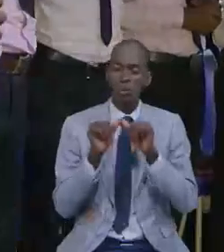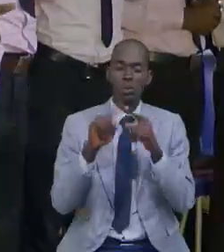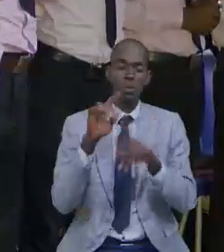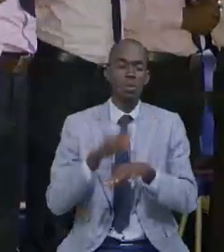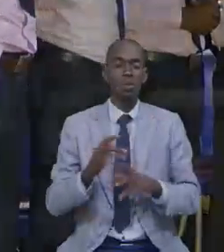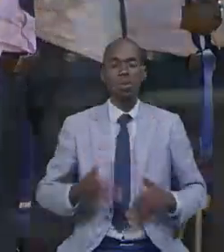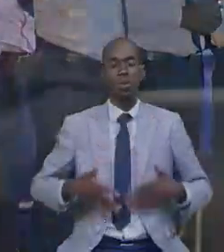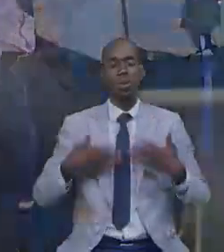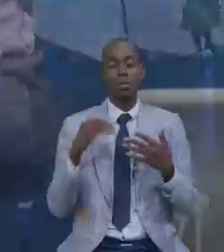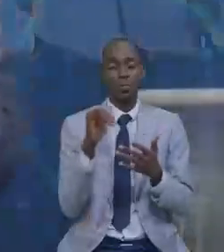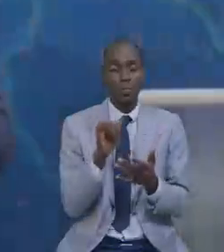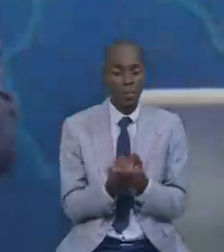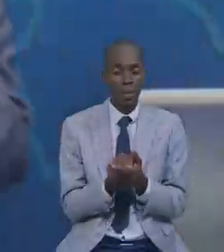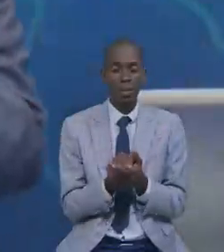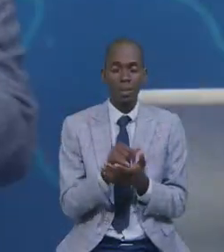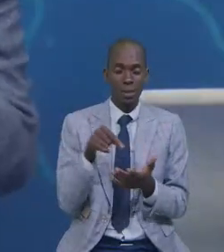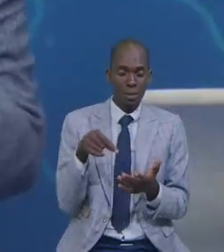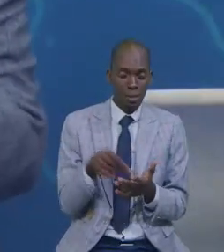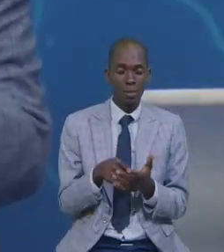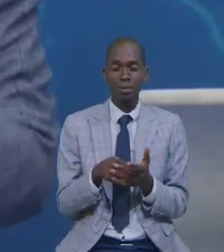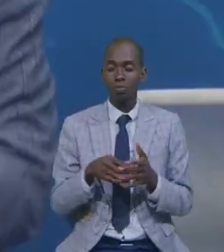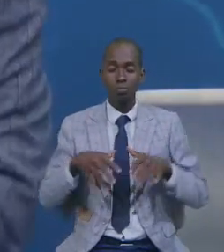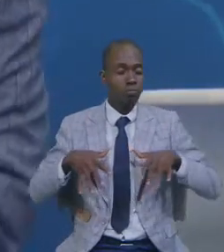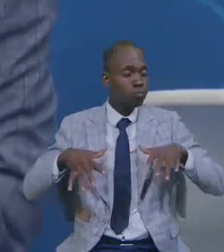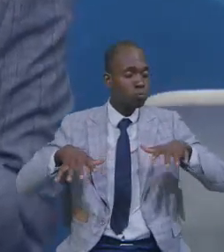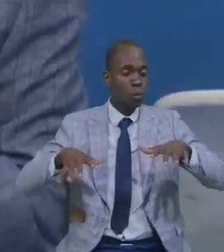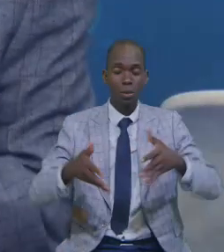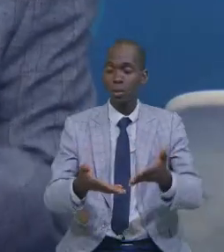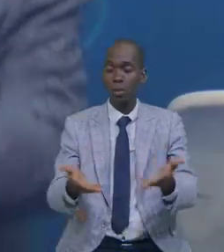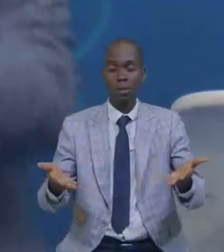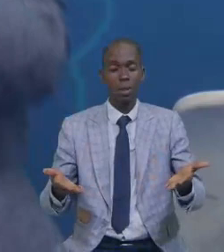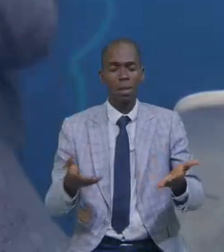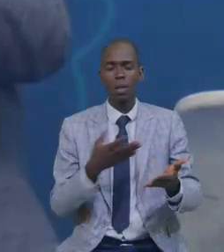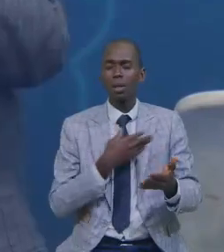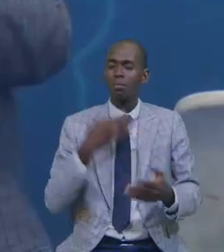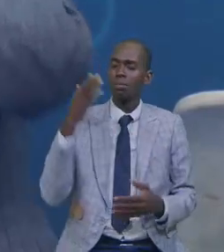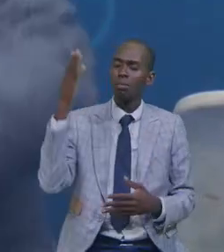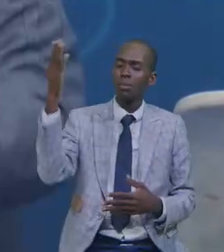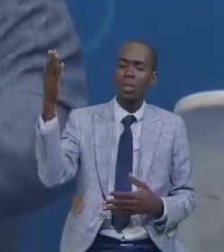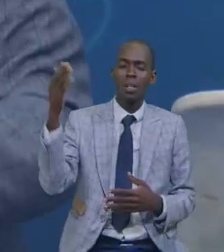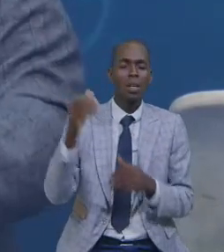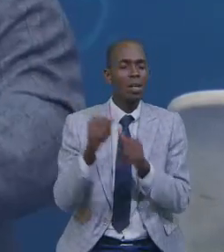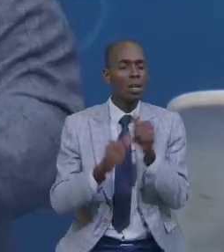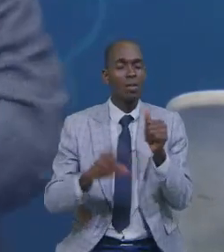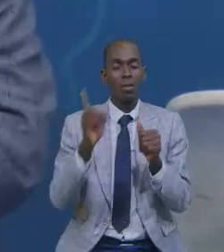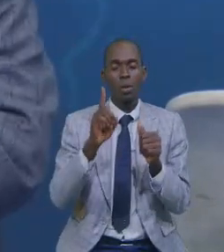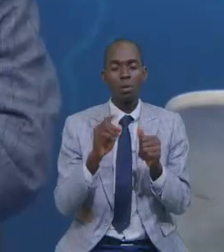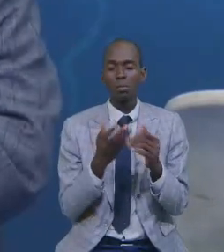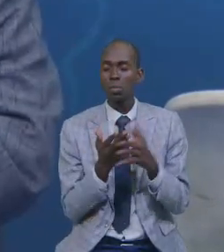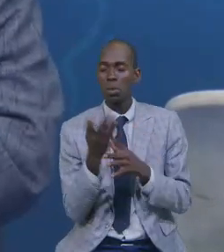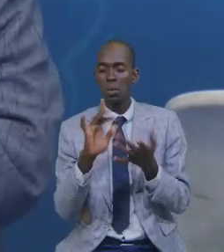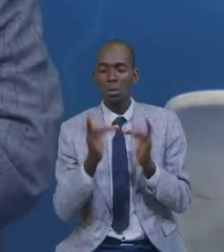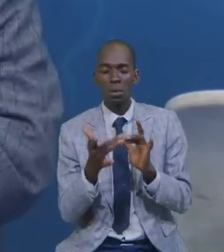That this congregation here and there, everywhere, online,